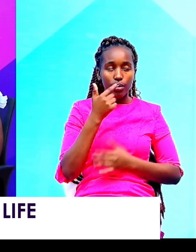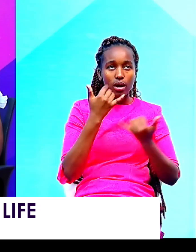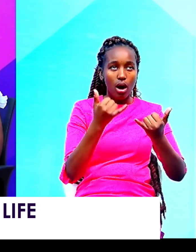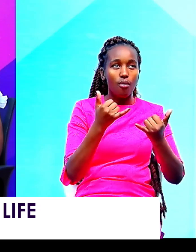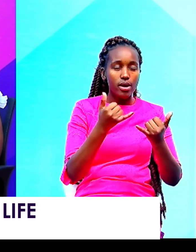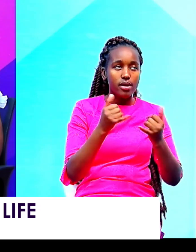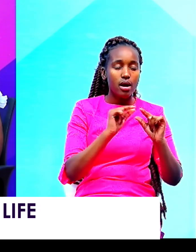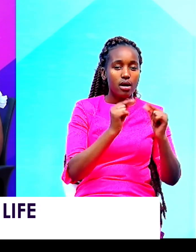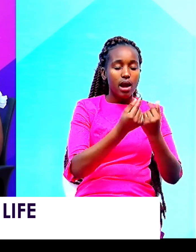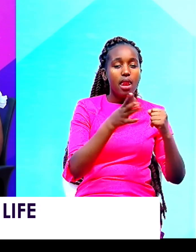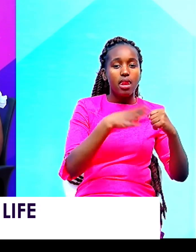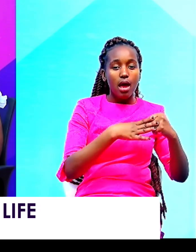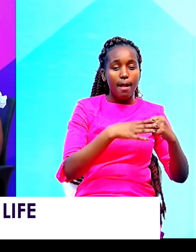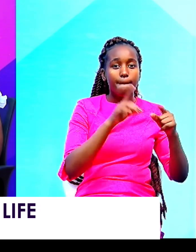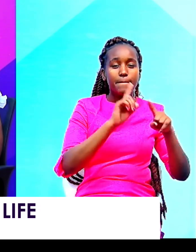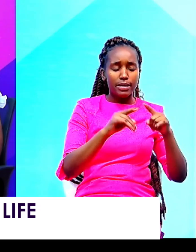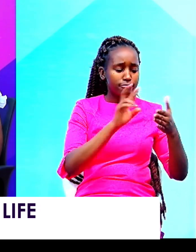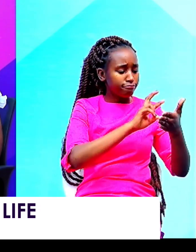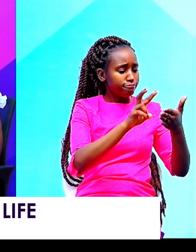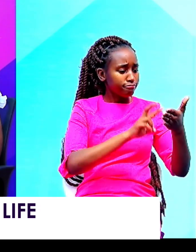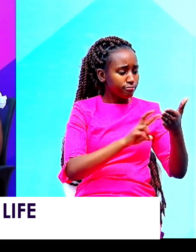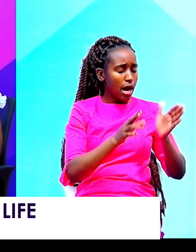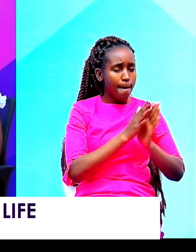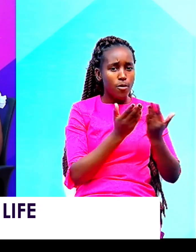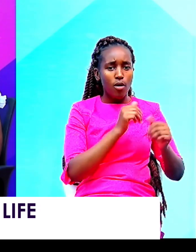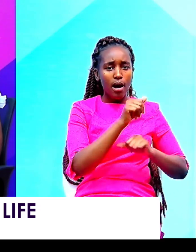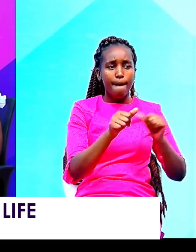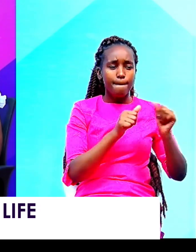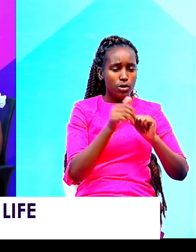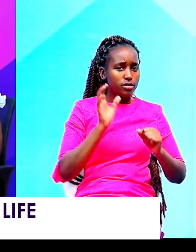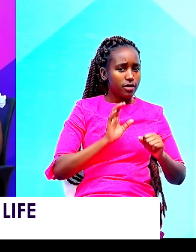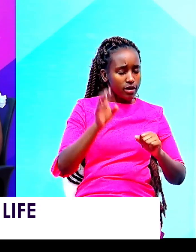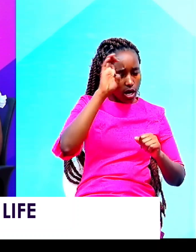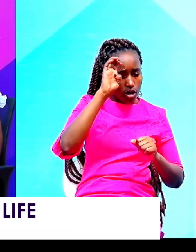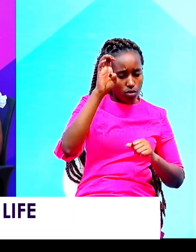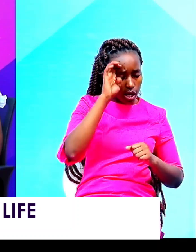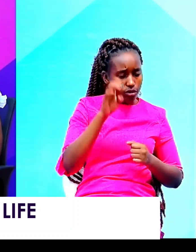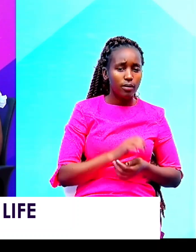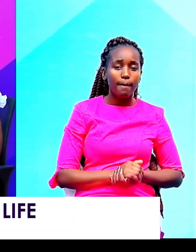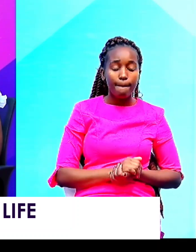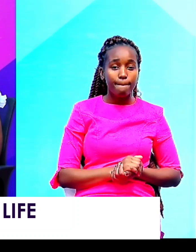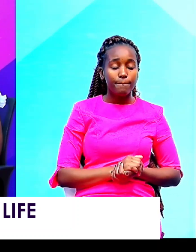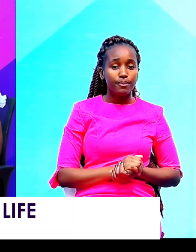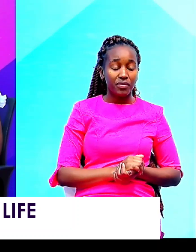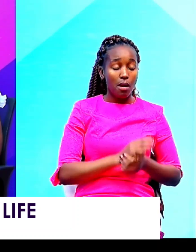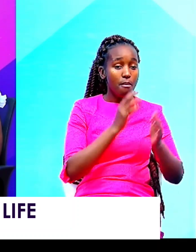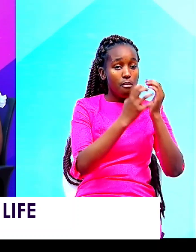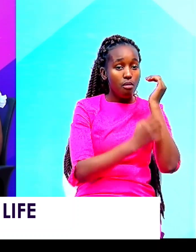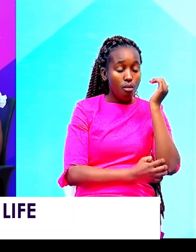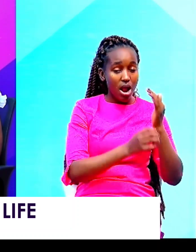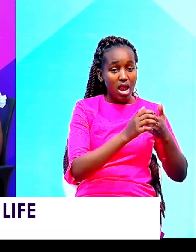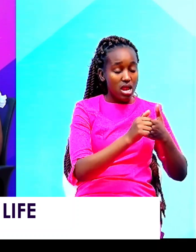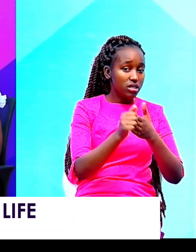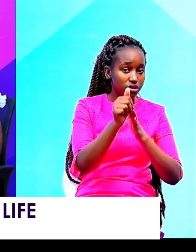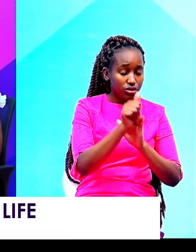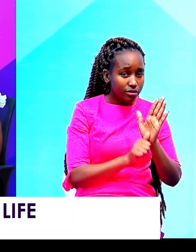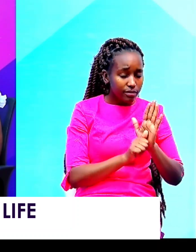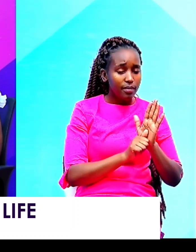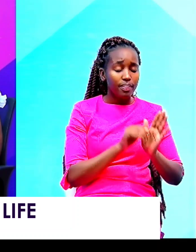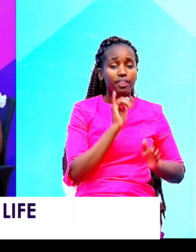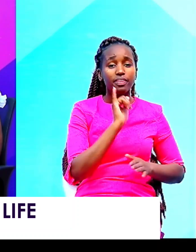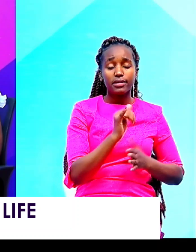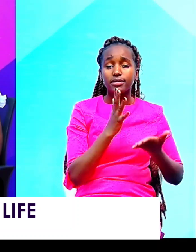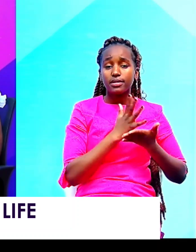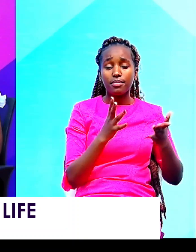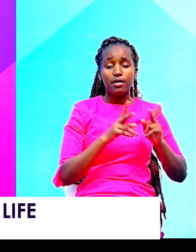9, already reading books about civic education, poor leadership. You know, it was something